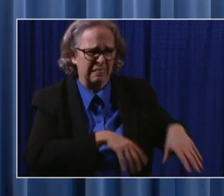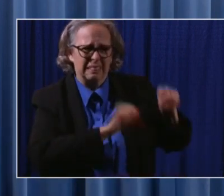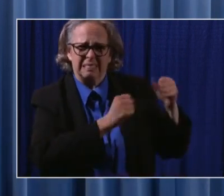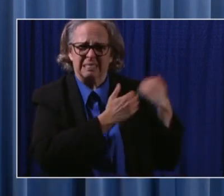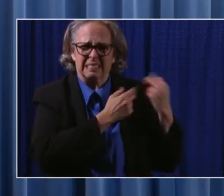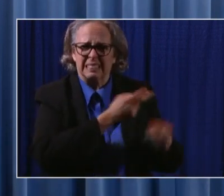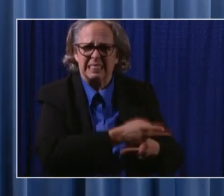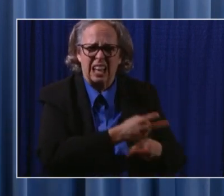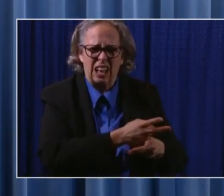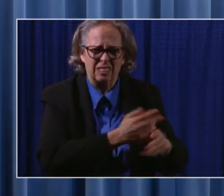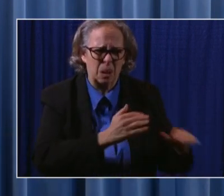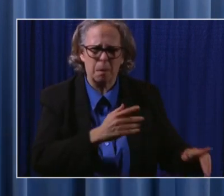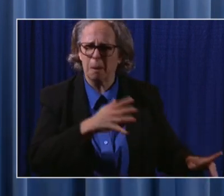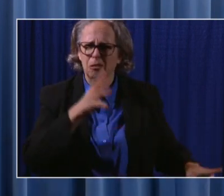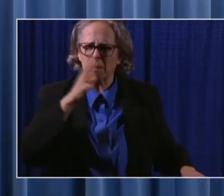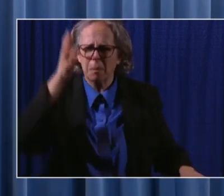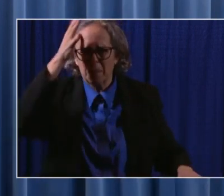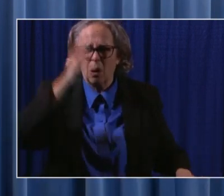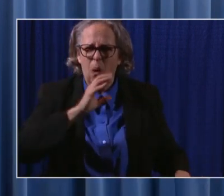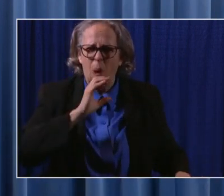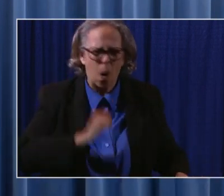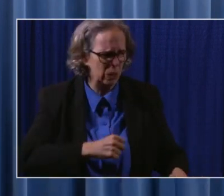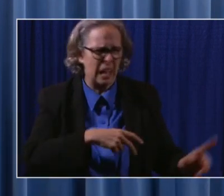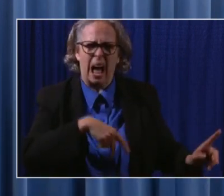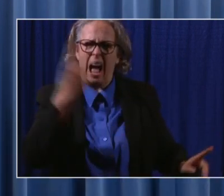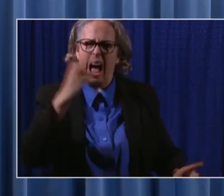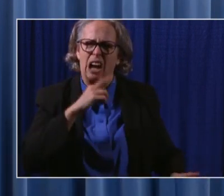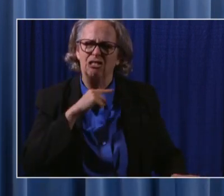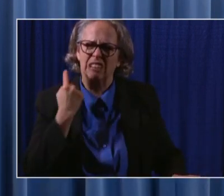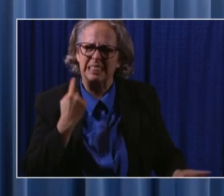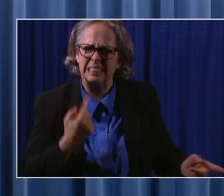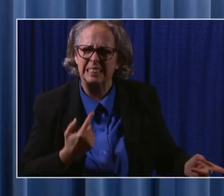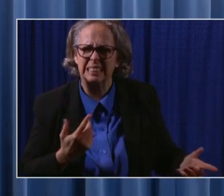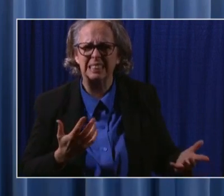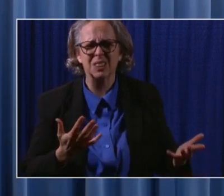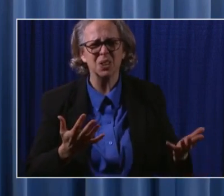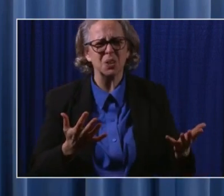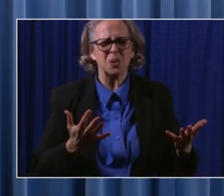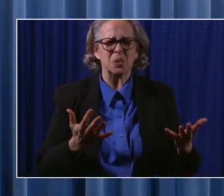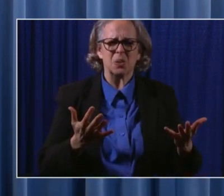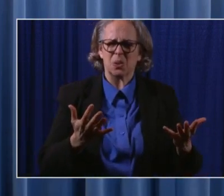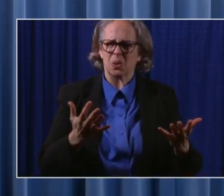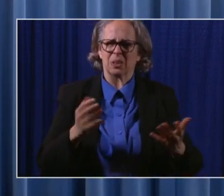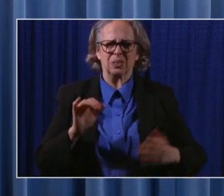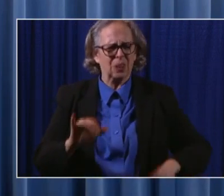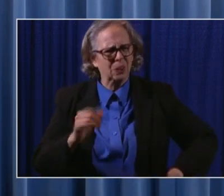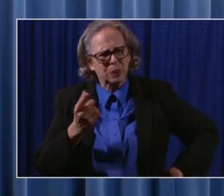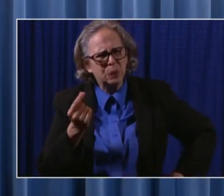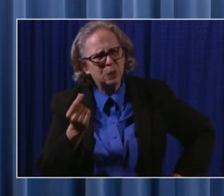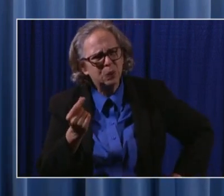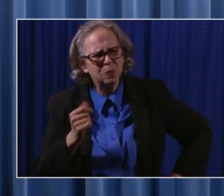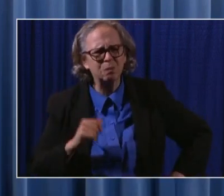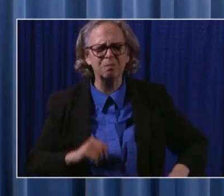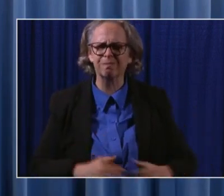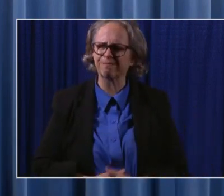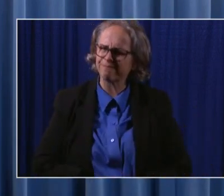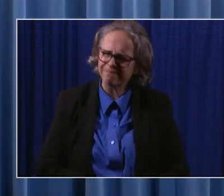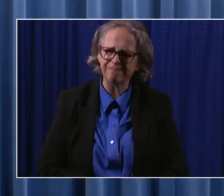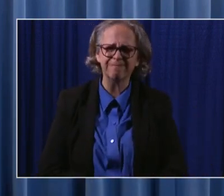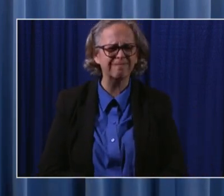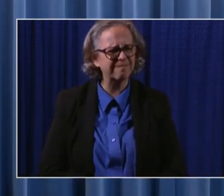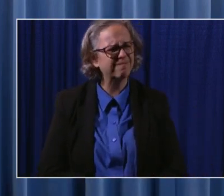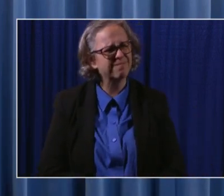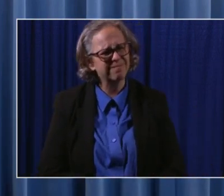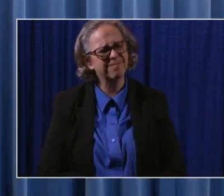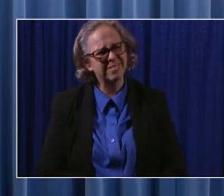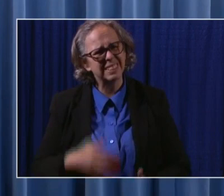who would normally everything would be fine, except today they're at a much greater risk for COVID, and that would create certainly a great